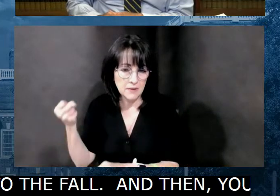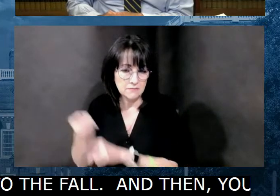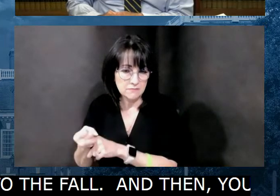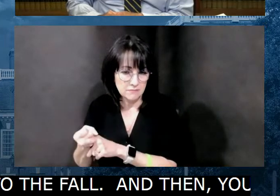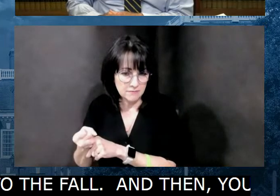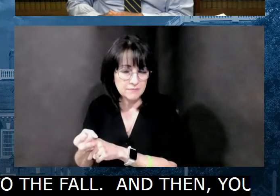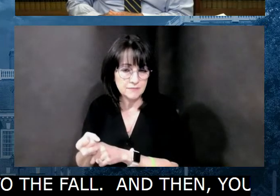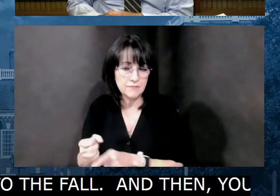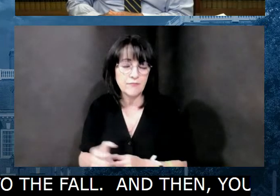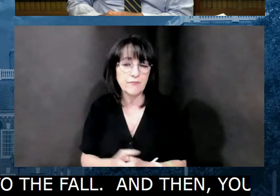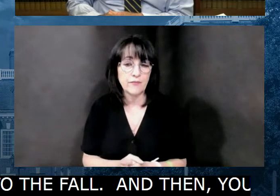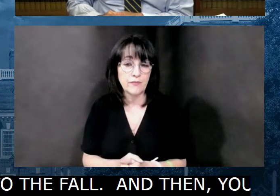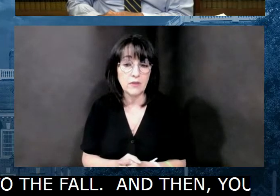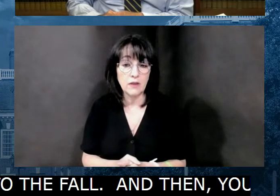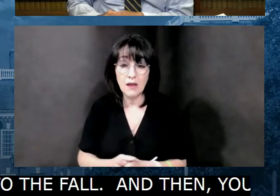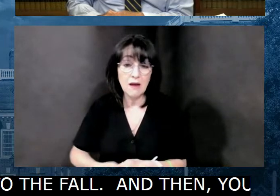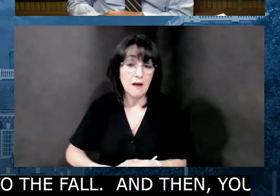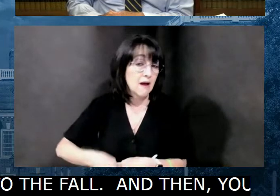with a peak